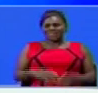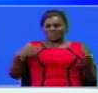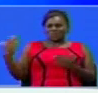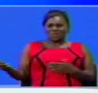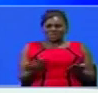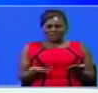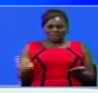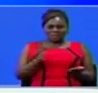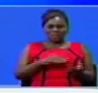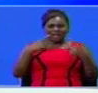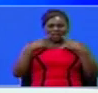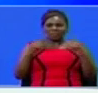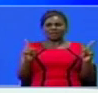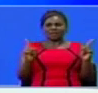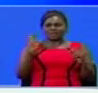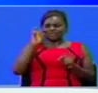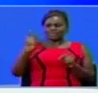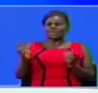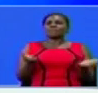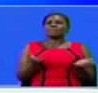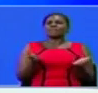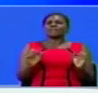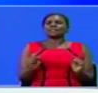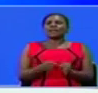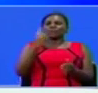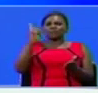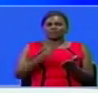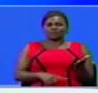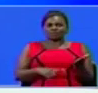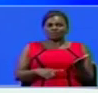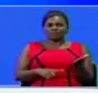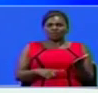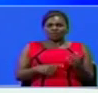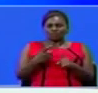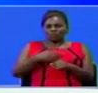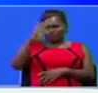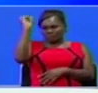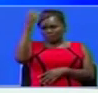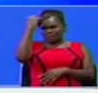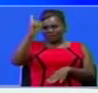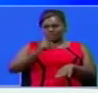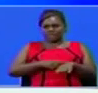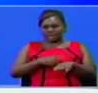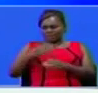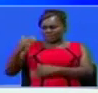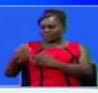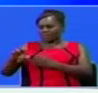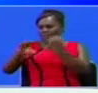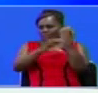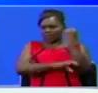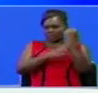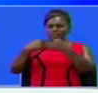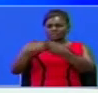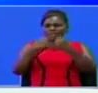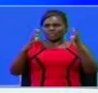Welcome back to the broadcast. Let's take a look at what's happening in the world of business. Transit time when moving goods from the port of Mombasa to neighboring countries is one of the